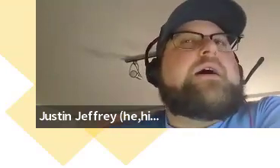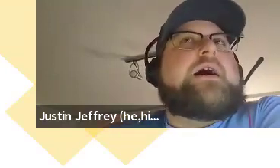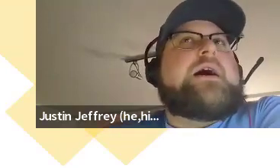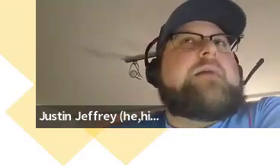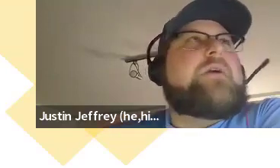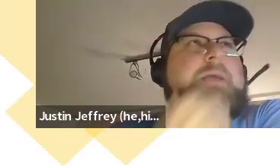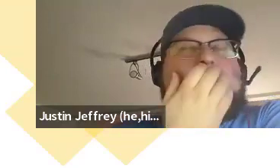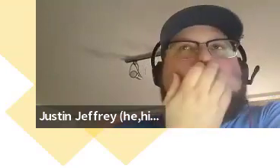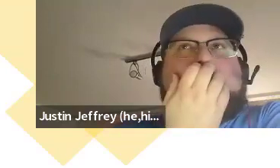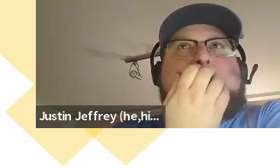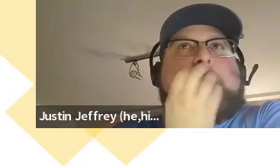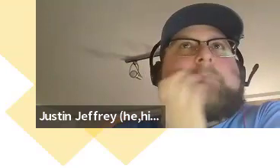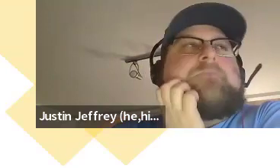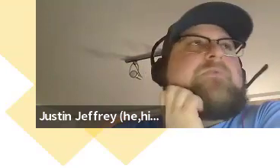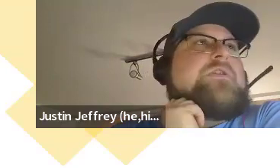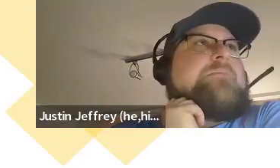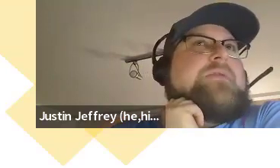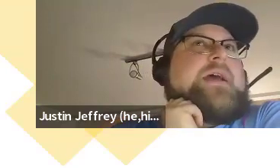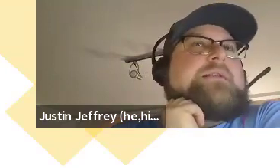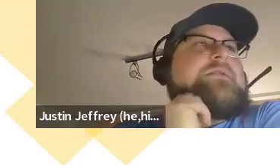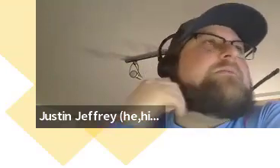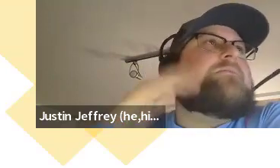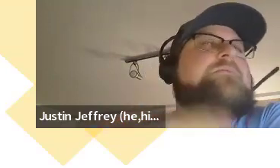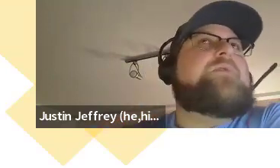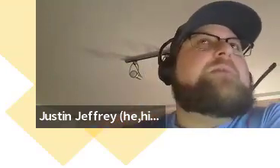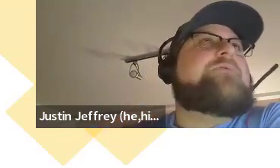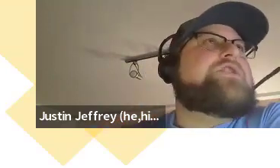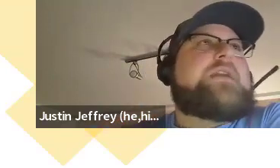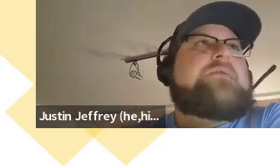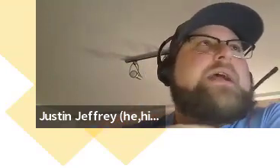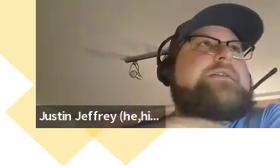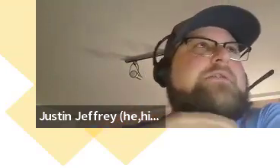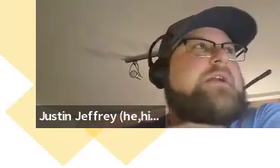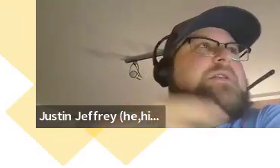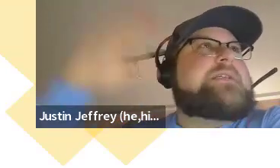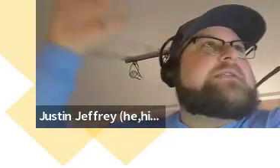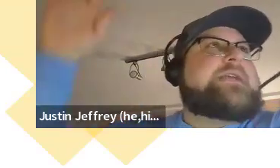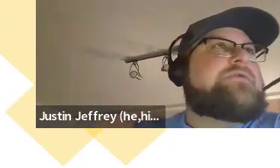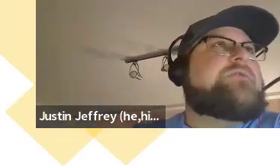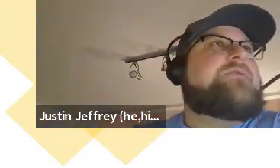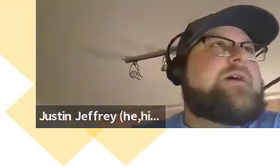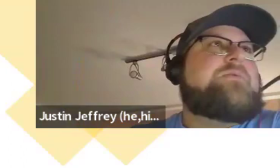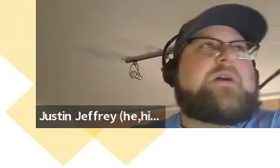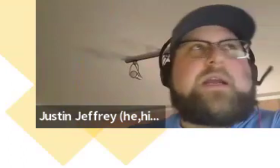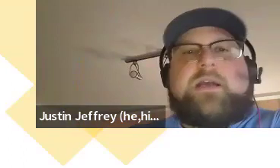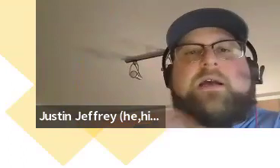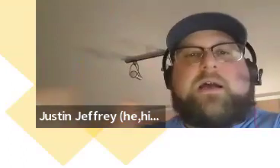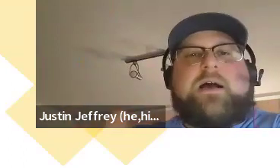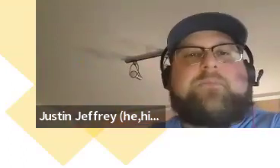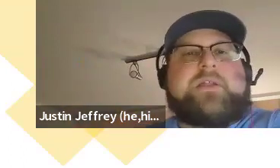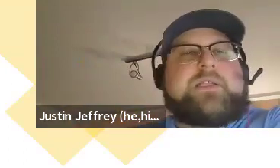month about a week before the month ends. So a week before January ends, they're going to release the schedule for